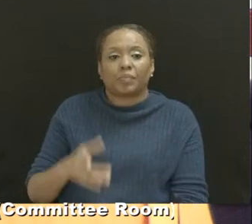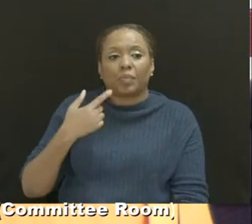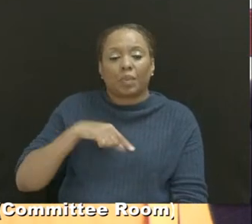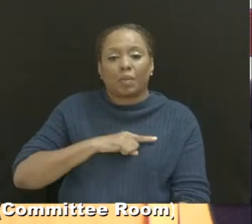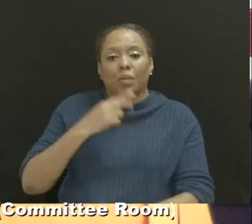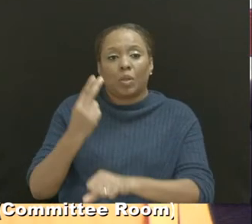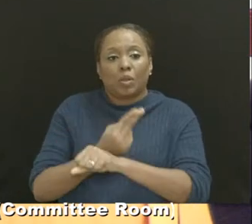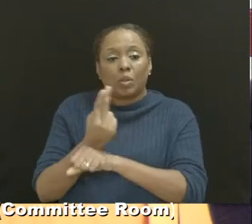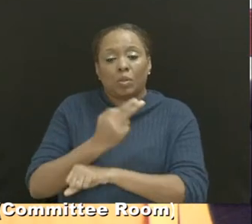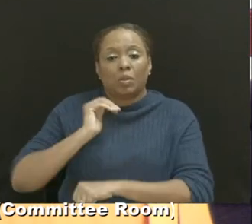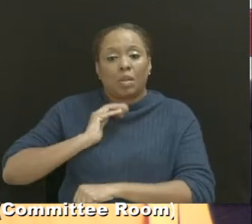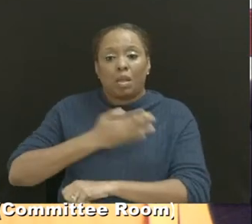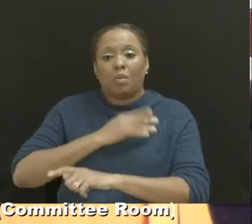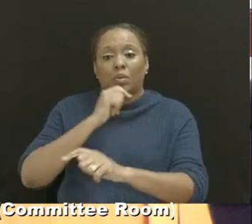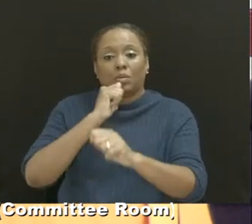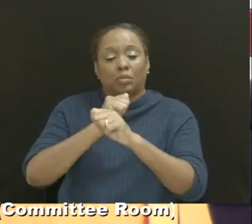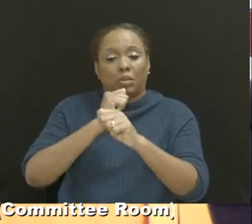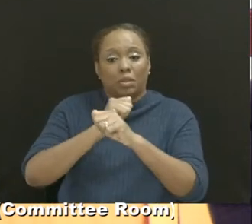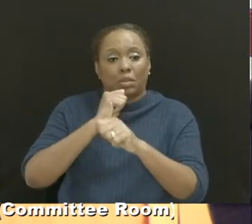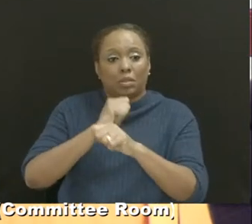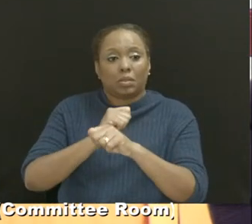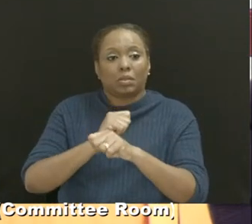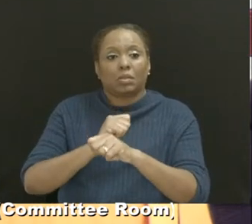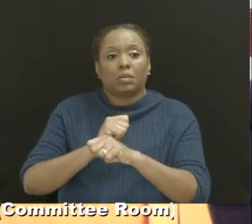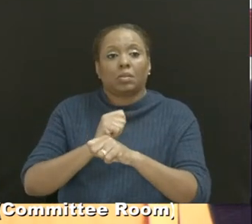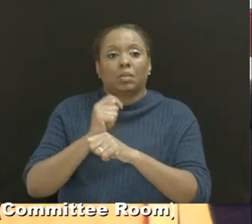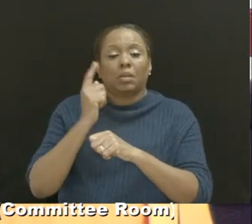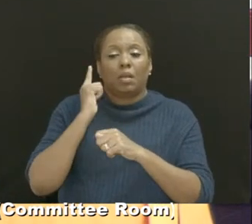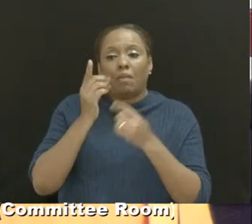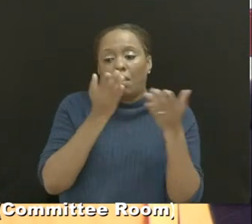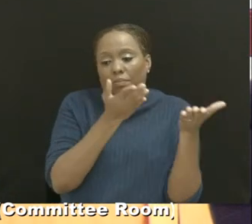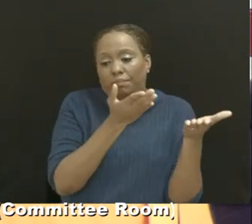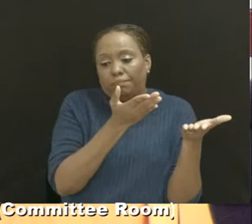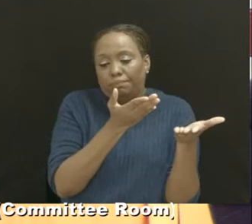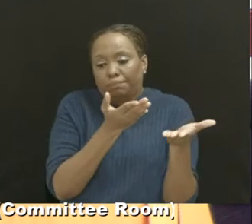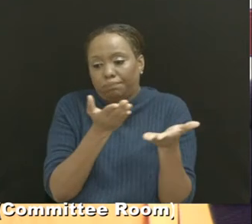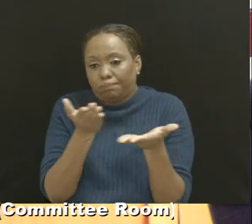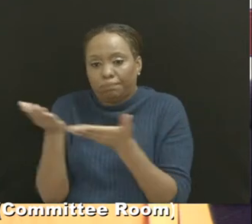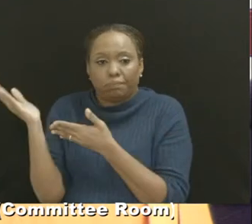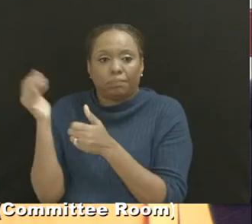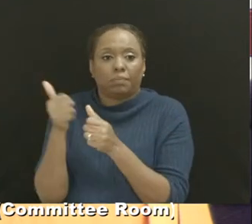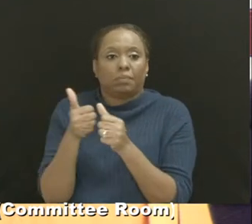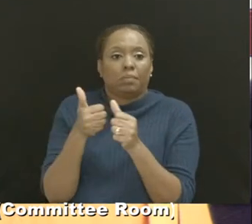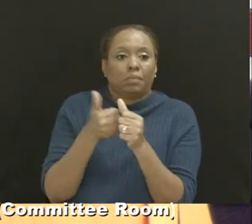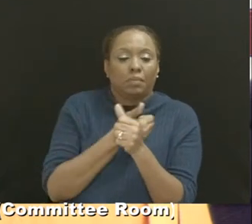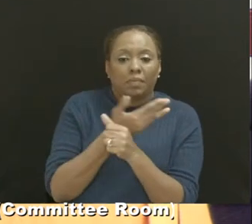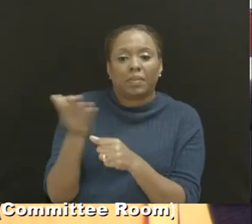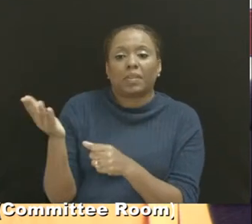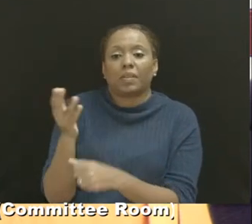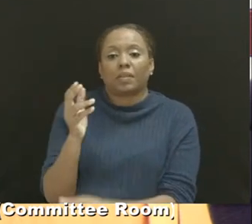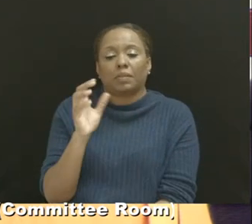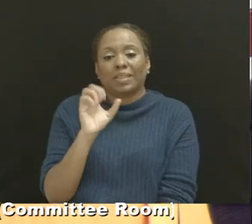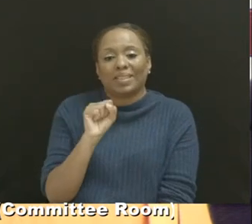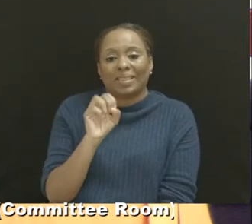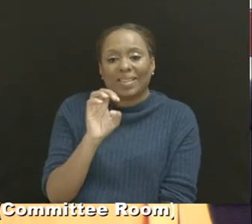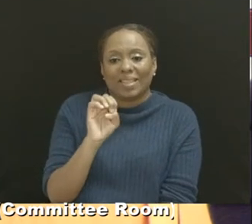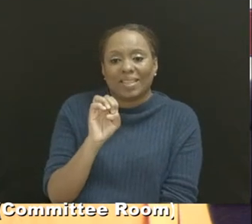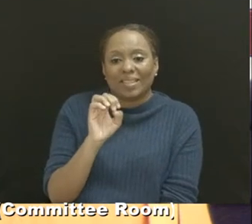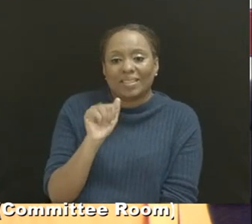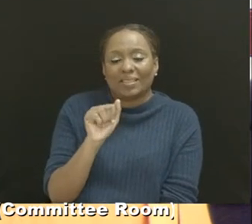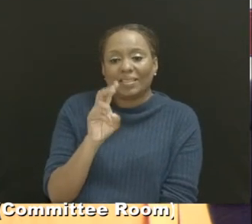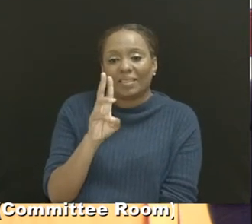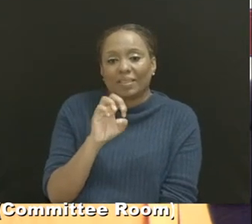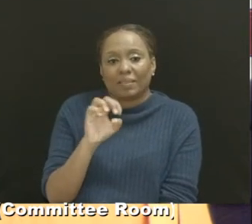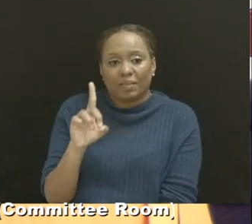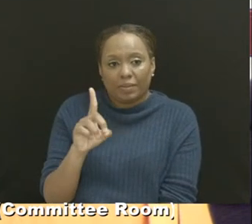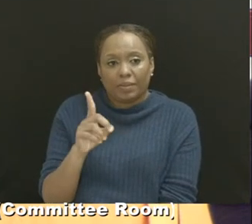our trucks and to transport the material out of there. The conversation has been had with the officer in